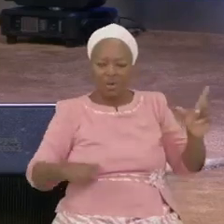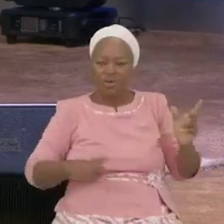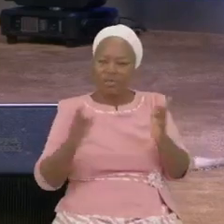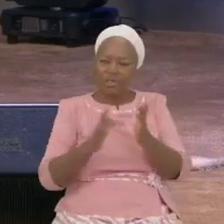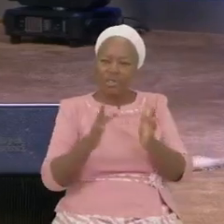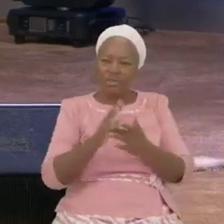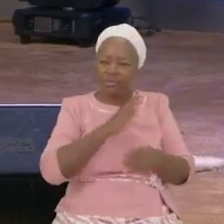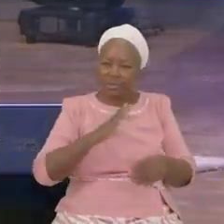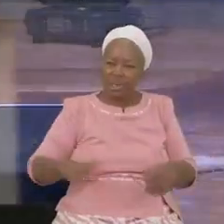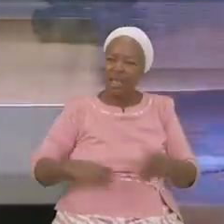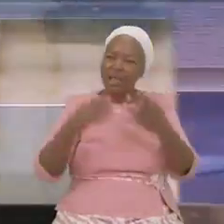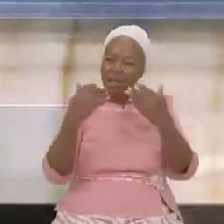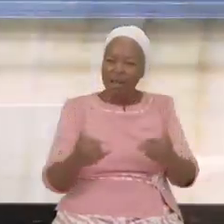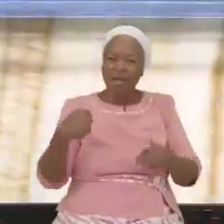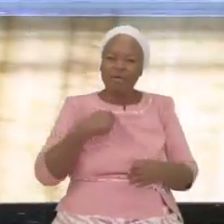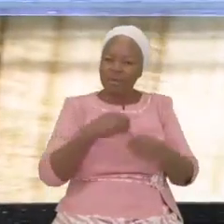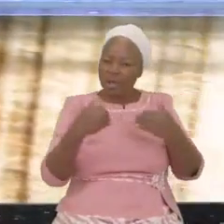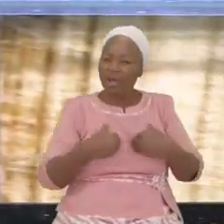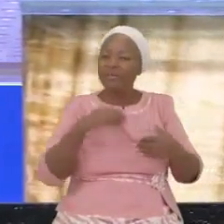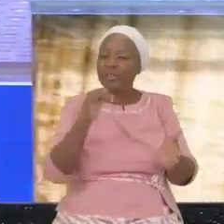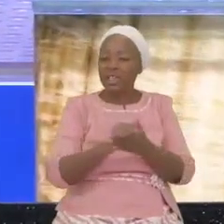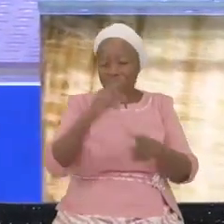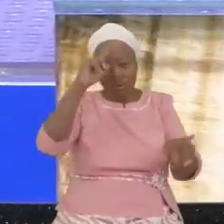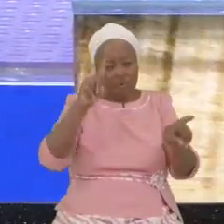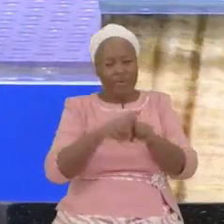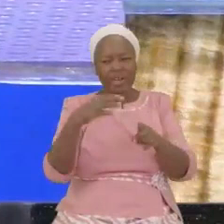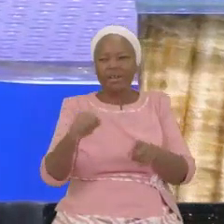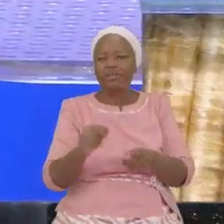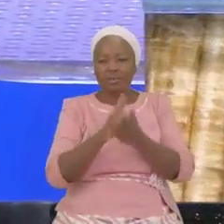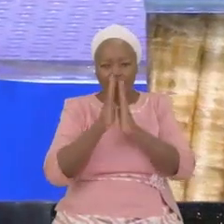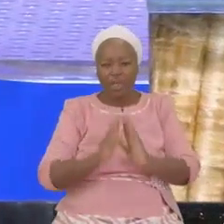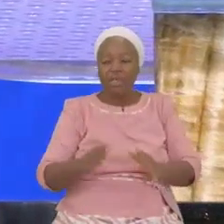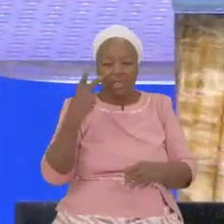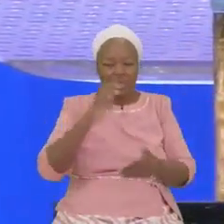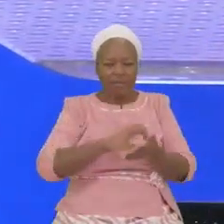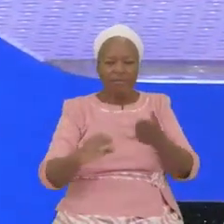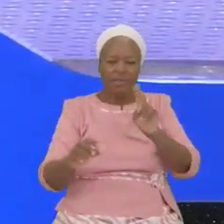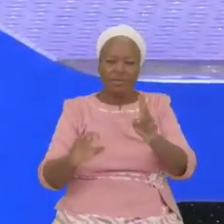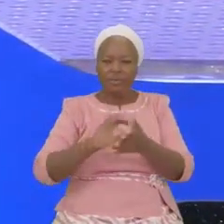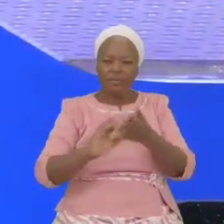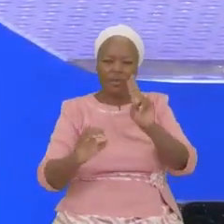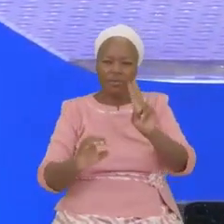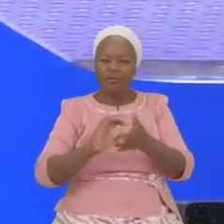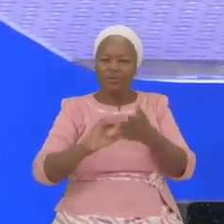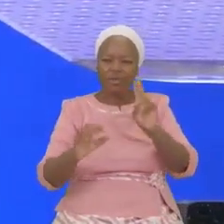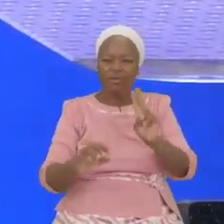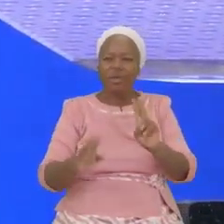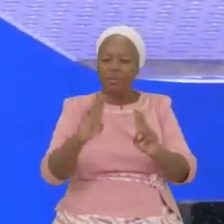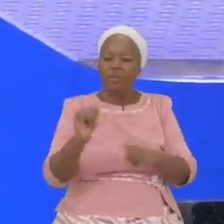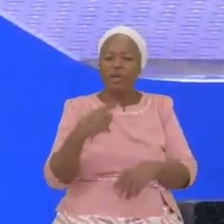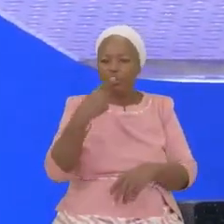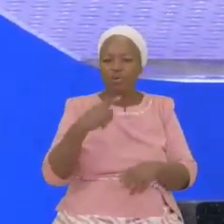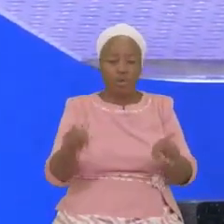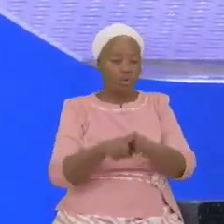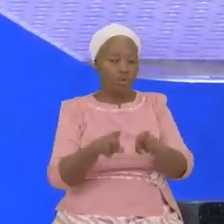we have that covenant of peace. Look at verse 2 there. In verse 2, by whom also